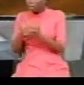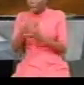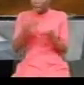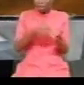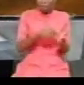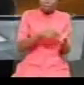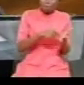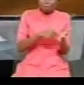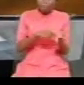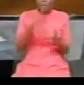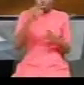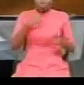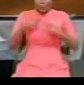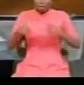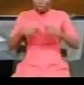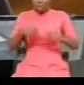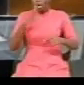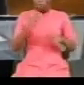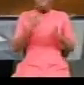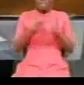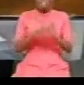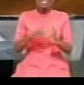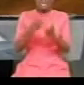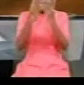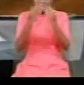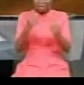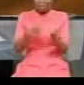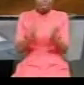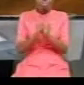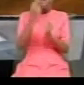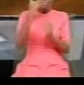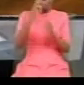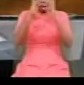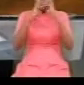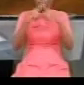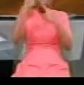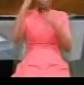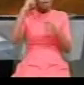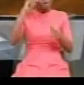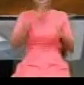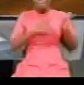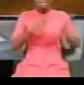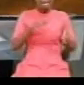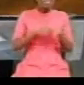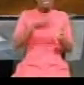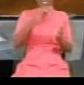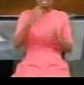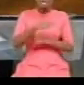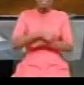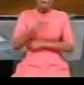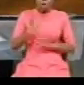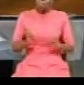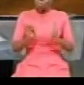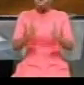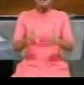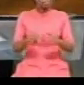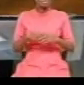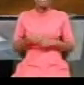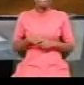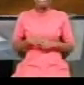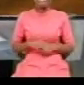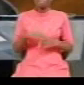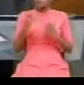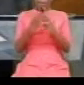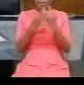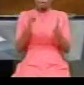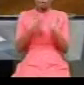how about this? No argument, no excuse. Settle it and cry to God for mercy. This is the day of opportunity. The blood